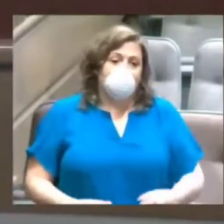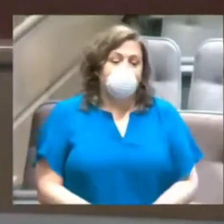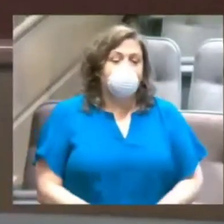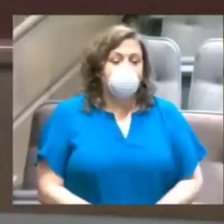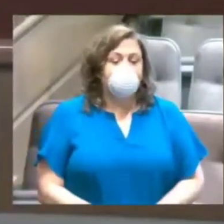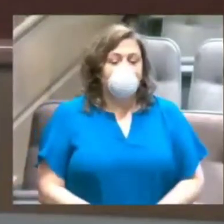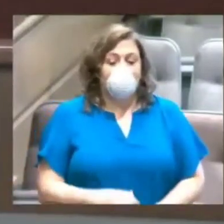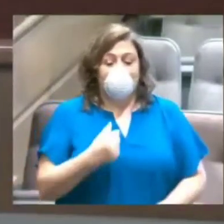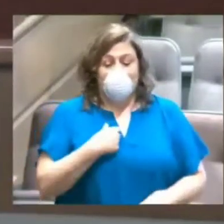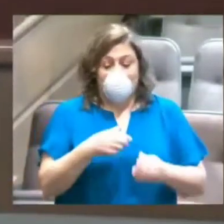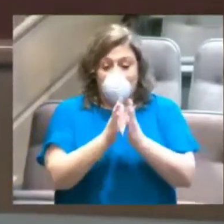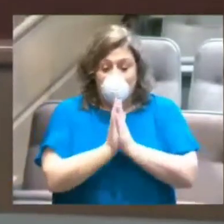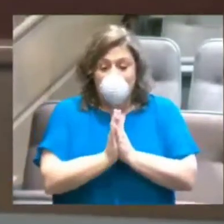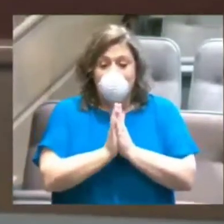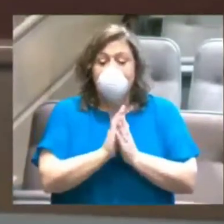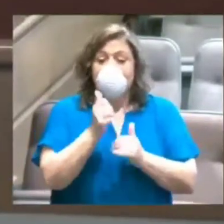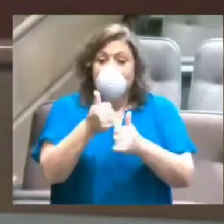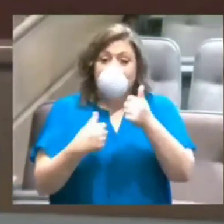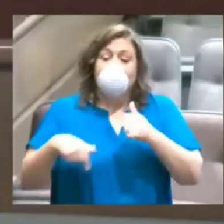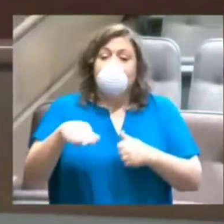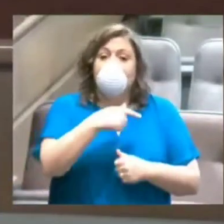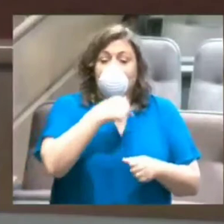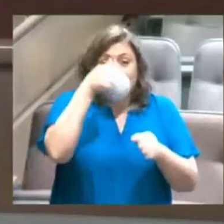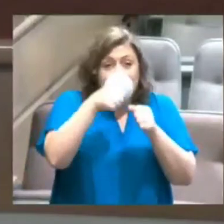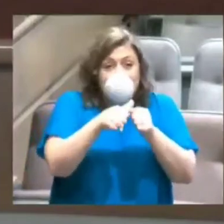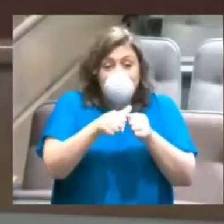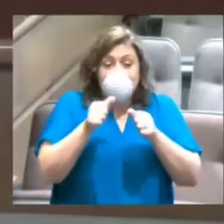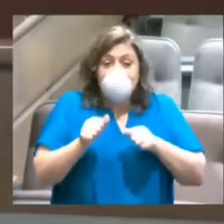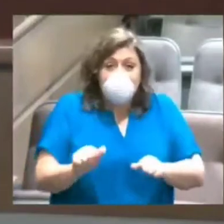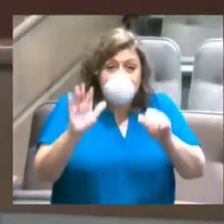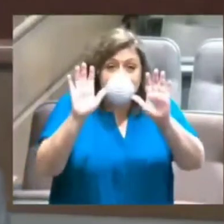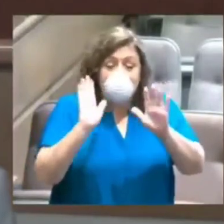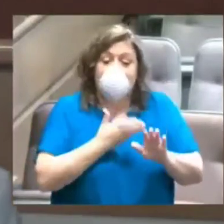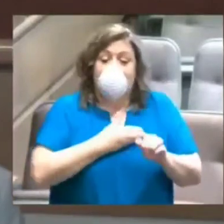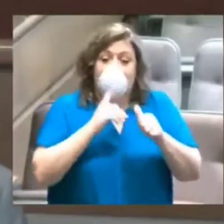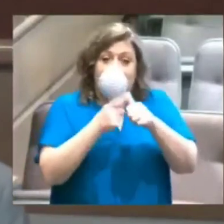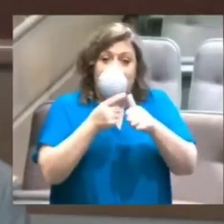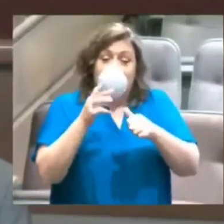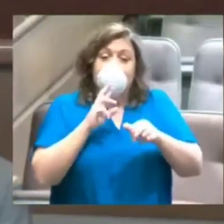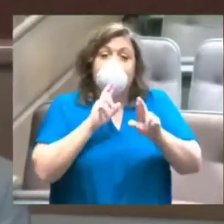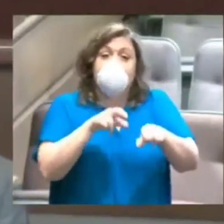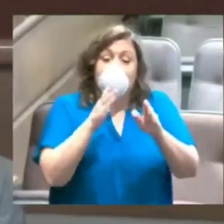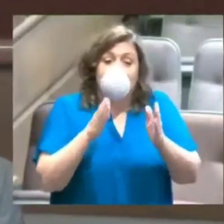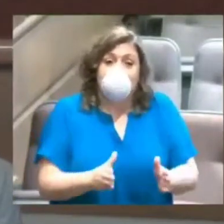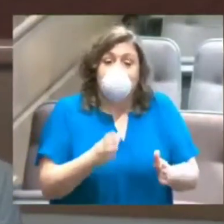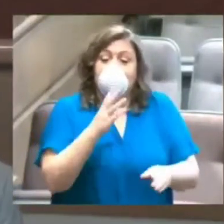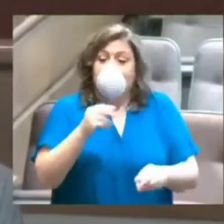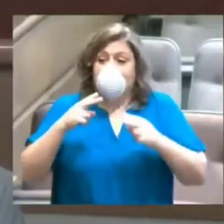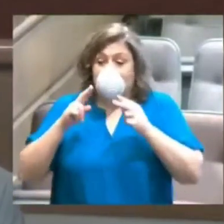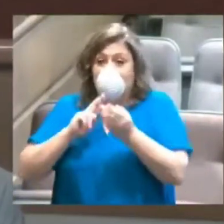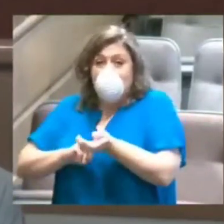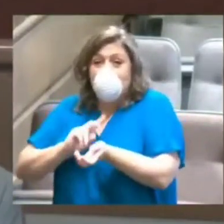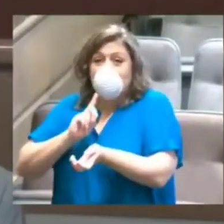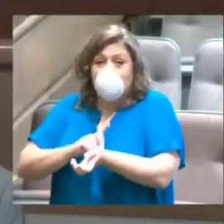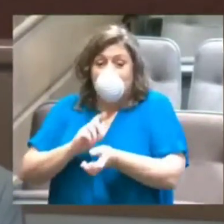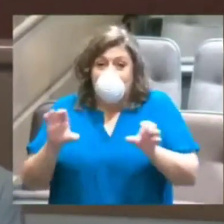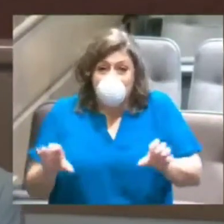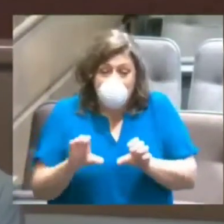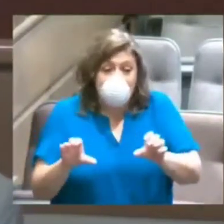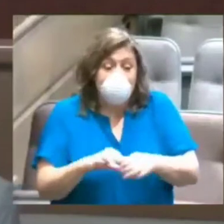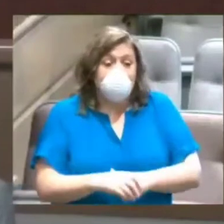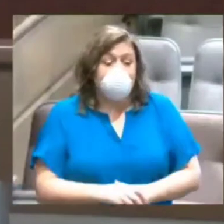us also consider the monumental sacrifices our first responders and healthcare professionals have made